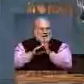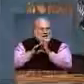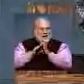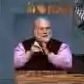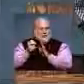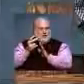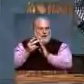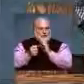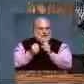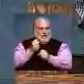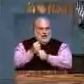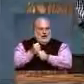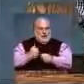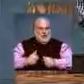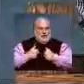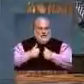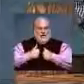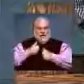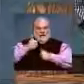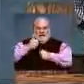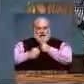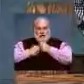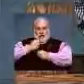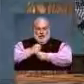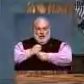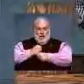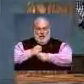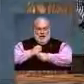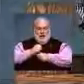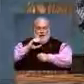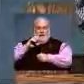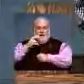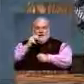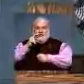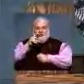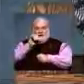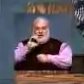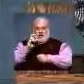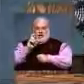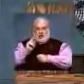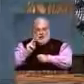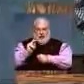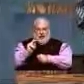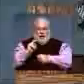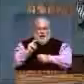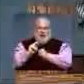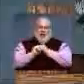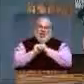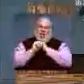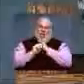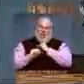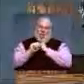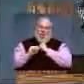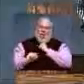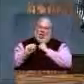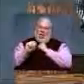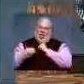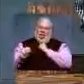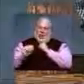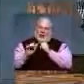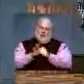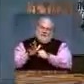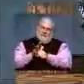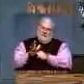12-year resident of Little Rock. I'm a 10-year resident of the Cherry Creek subdivision. I'm not going to go on. You've heard the concerns about traffic, about